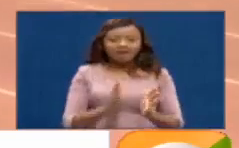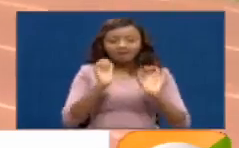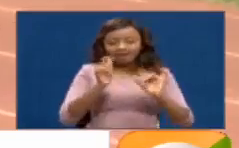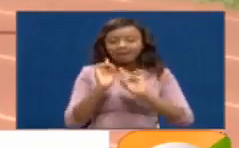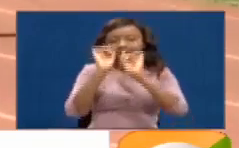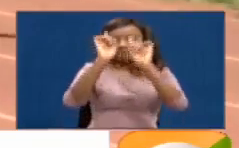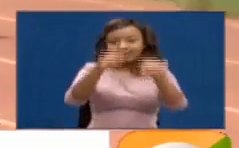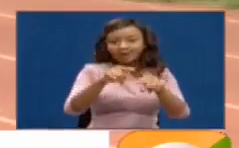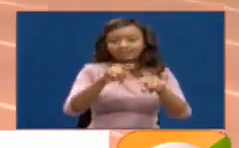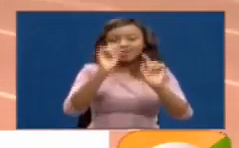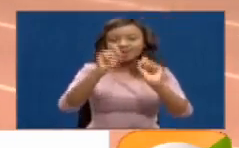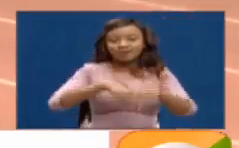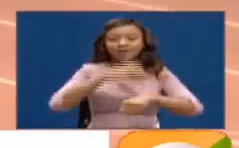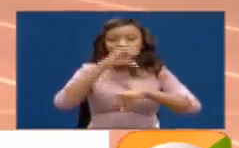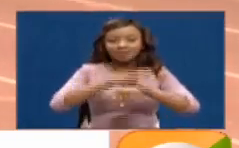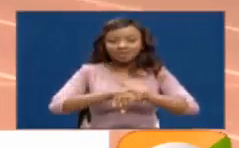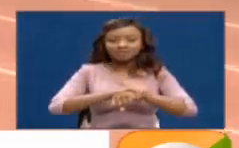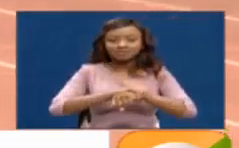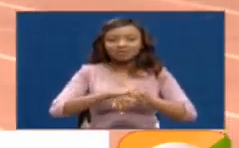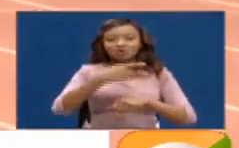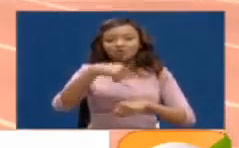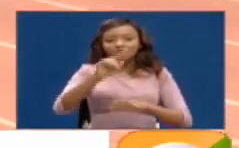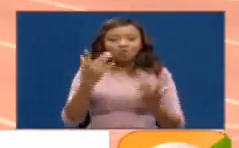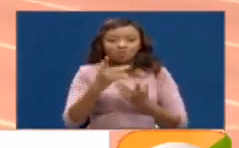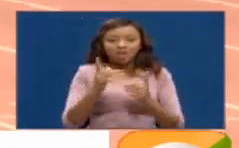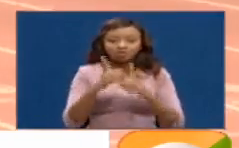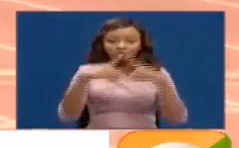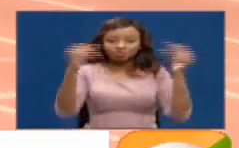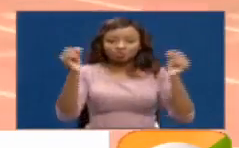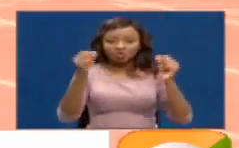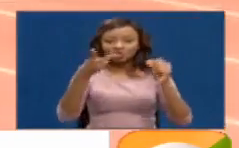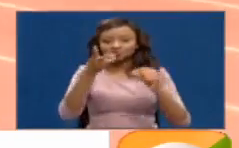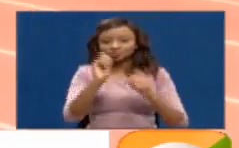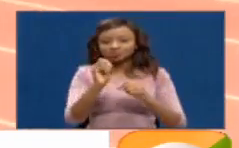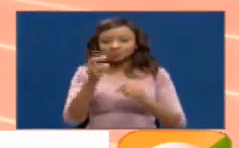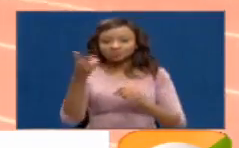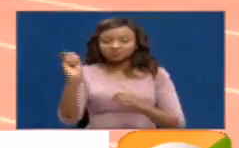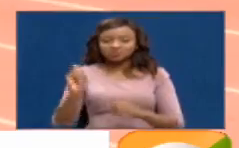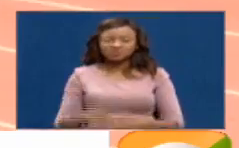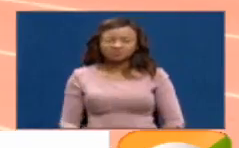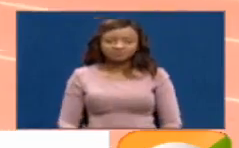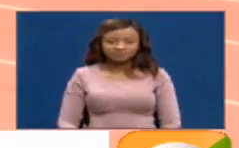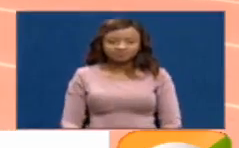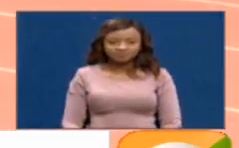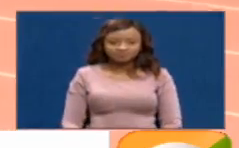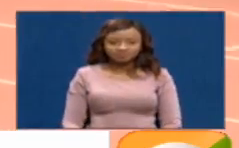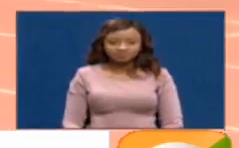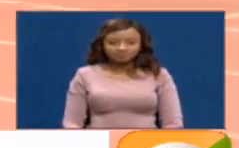to fight for a ticket to Tokyo Paralympics 2020.